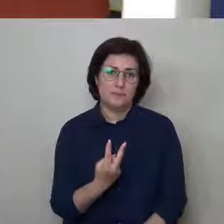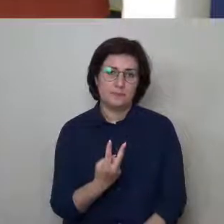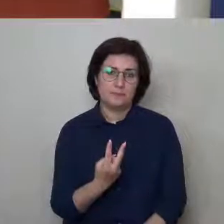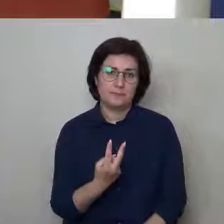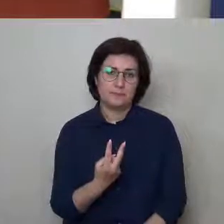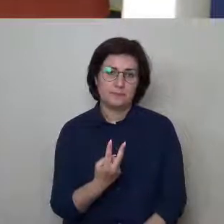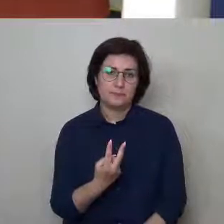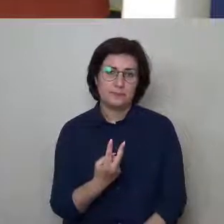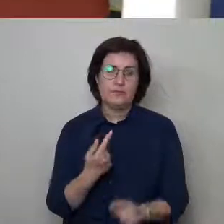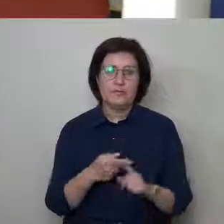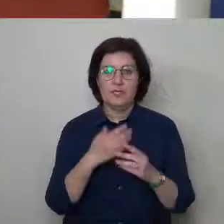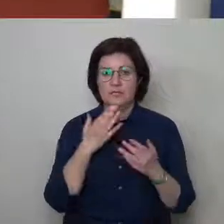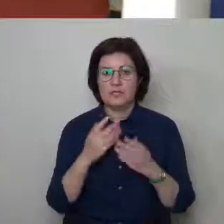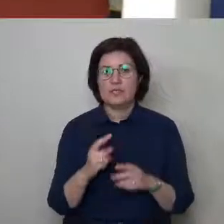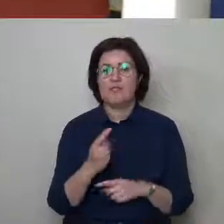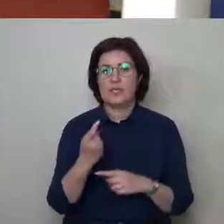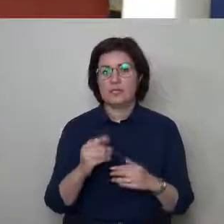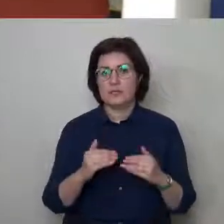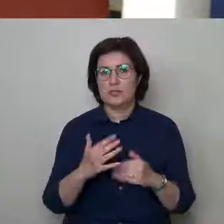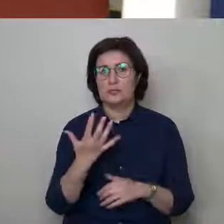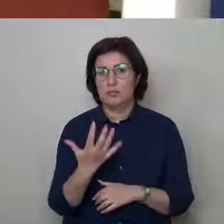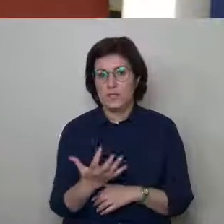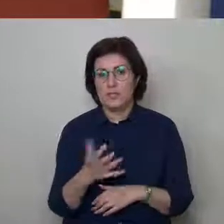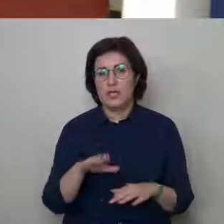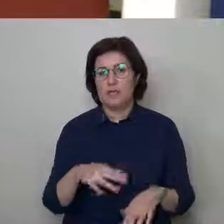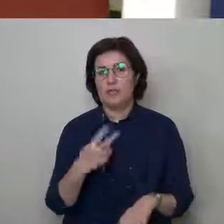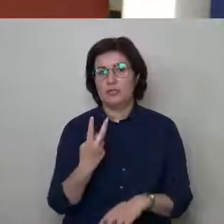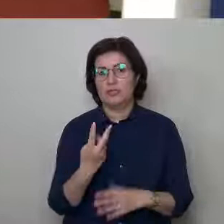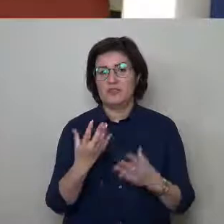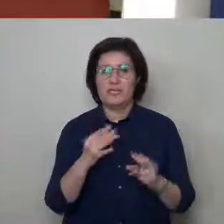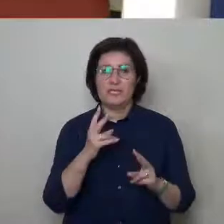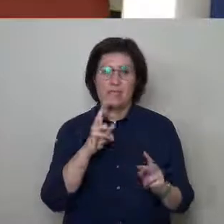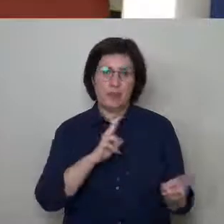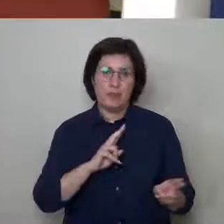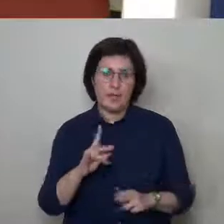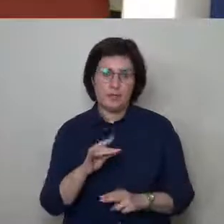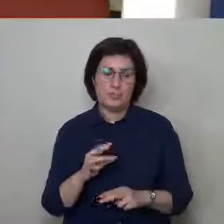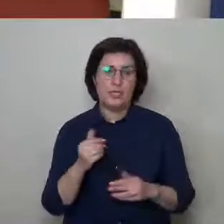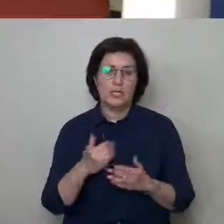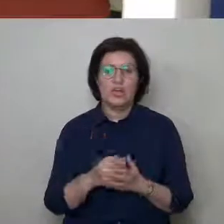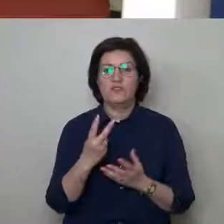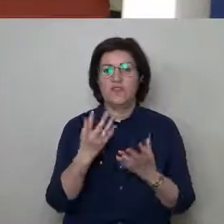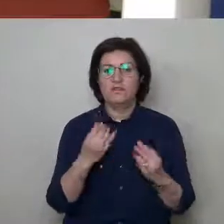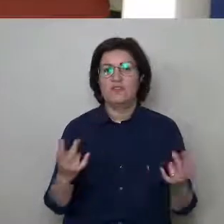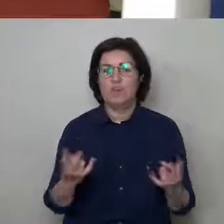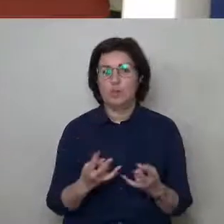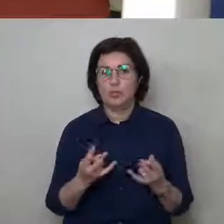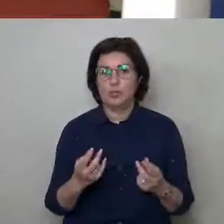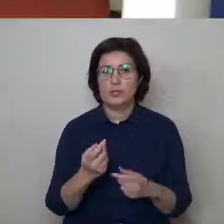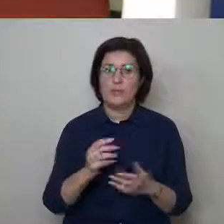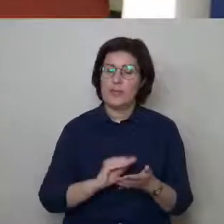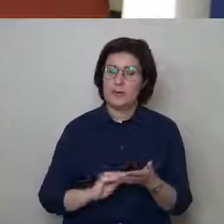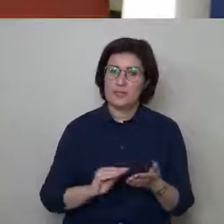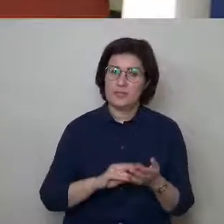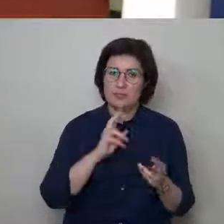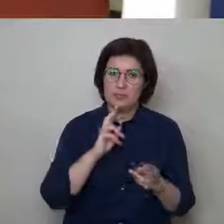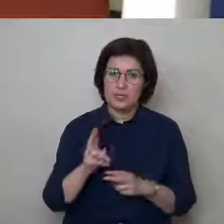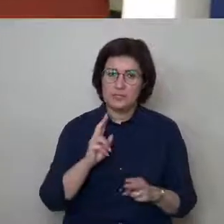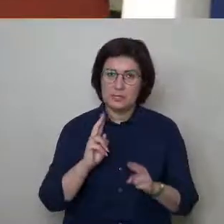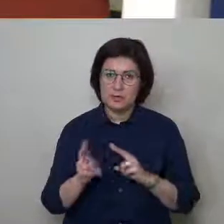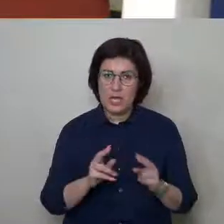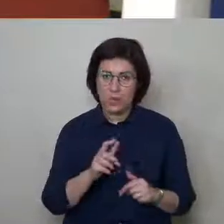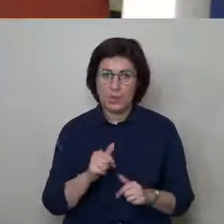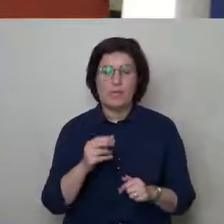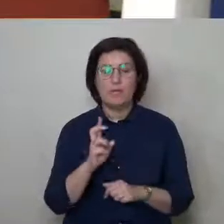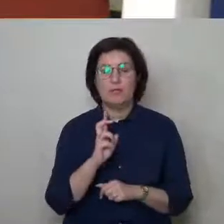5 days. Well, no, with appeals you only have 2 days. You have 5 days to turn to the first instance court, and then you only have 2 days to go